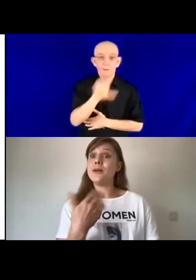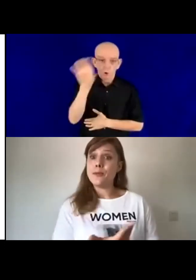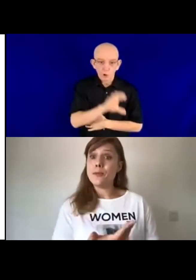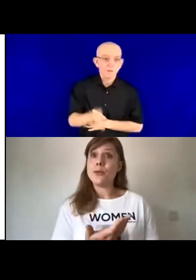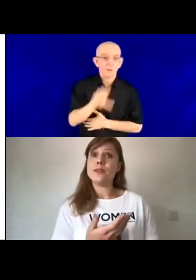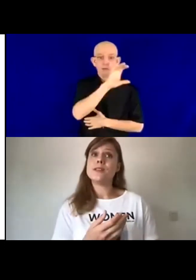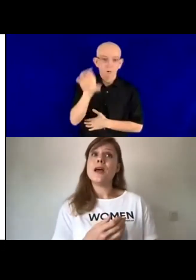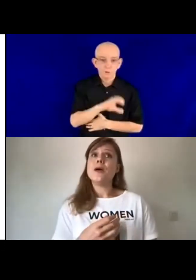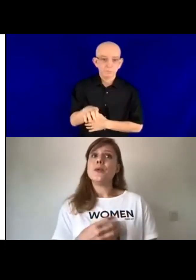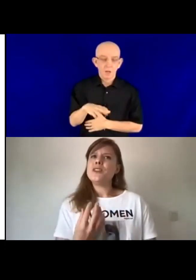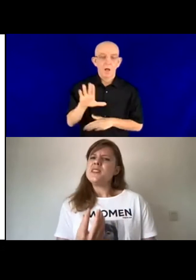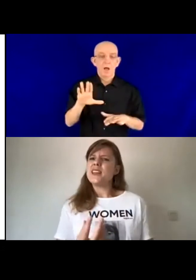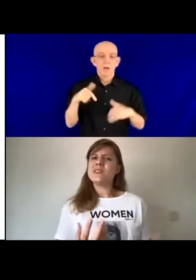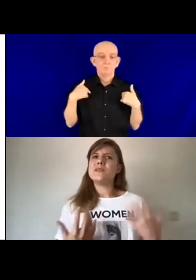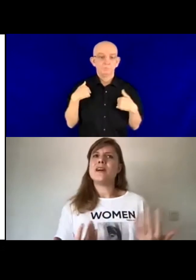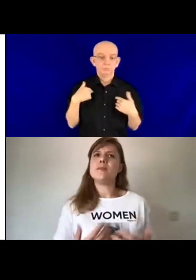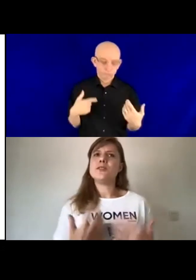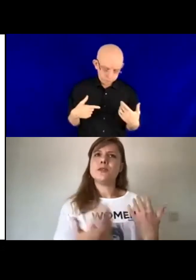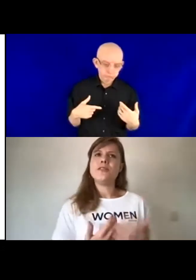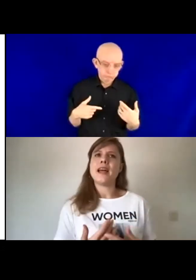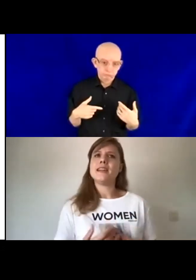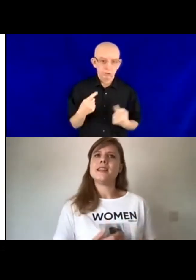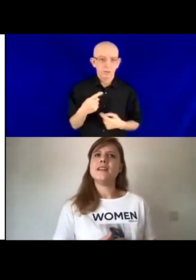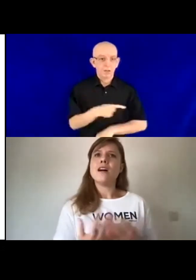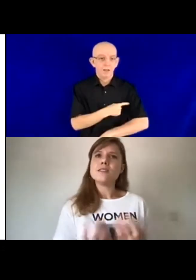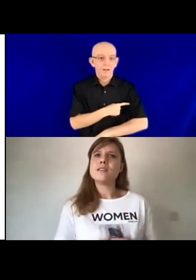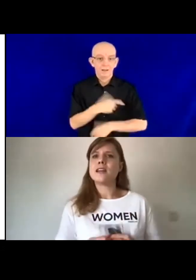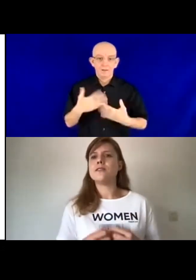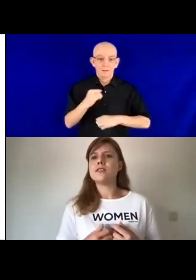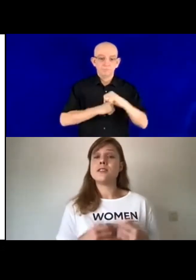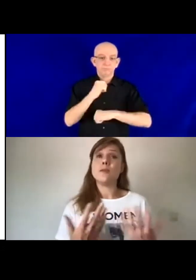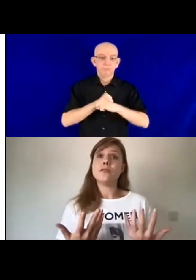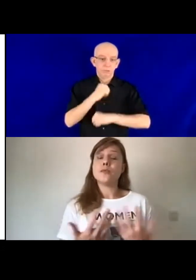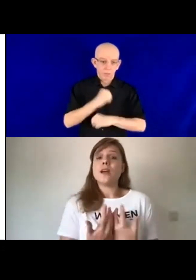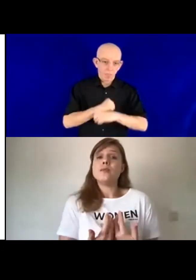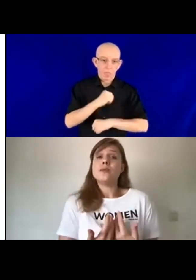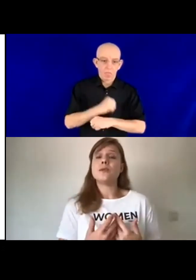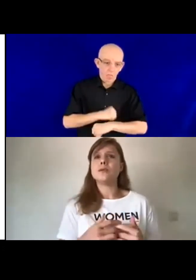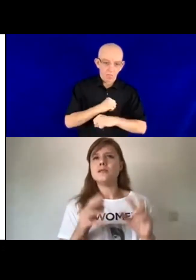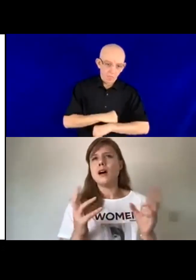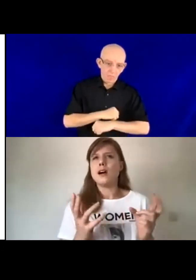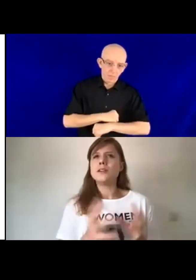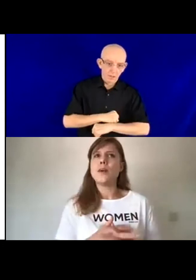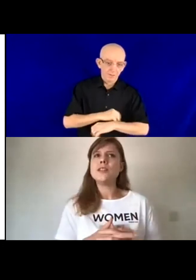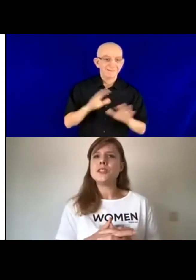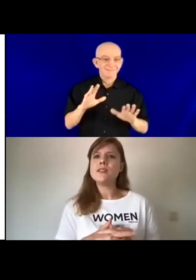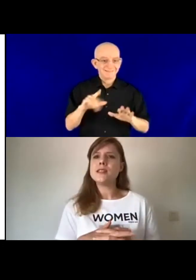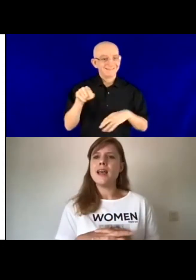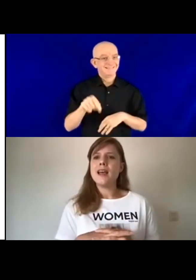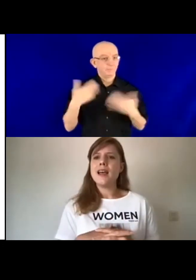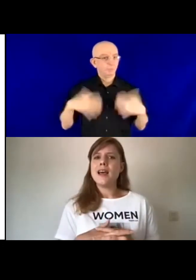by reports, we should take some time to reflect and ask ourselves some of what I would call the hard